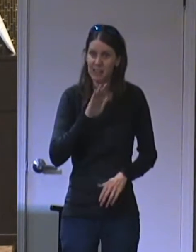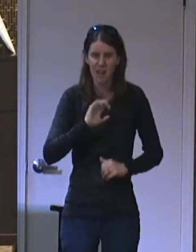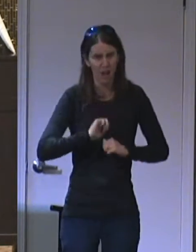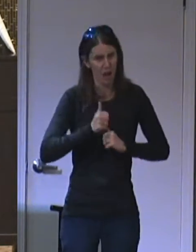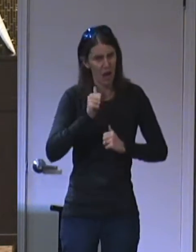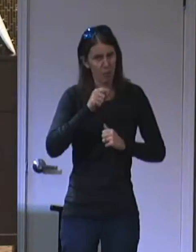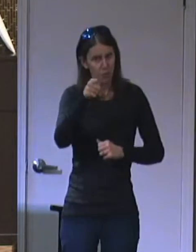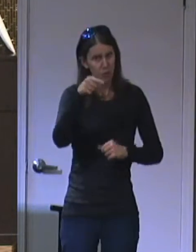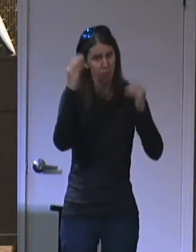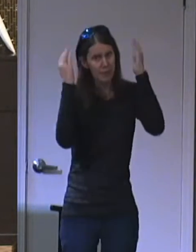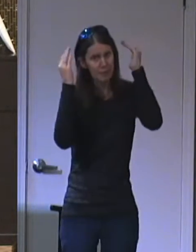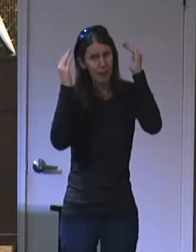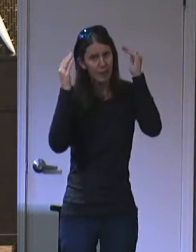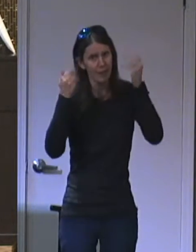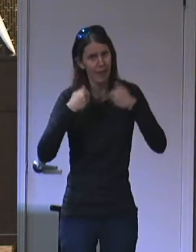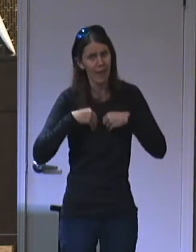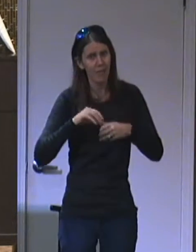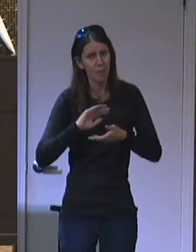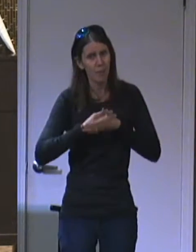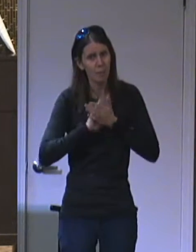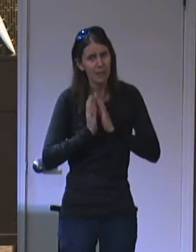how do you expect to have peace?